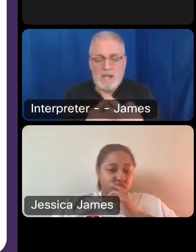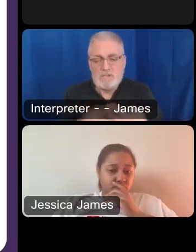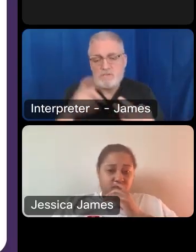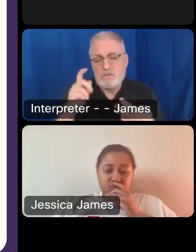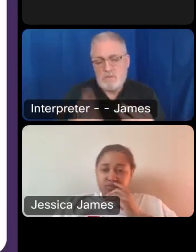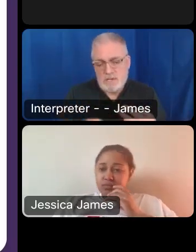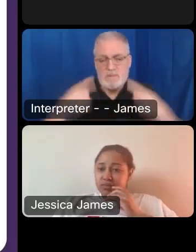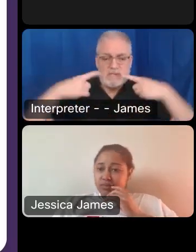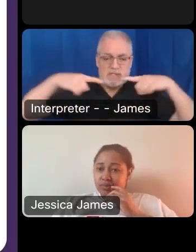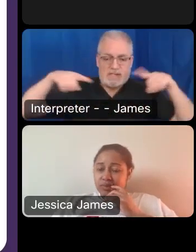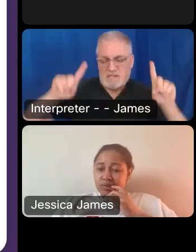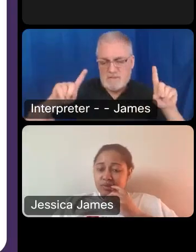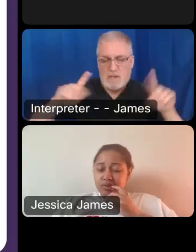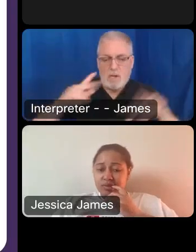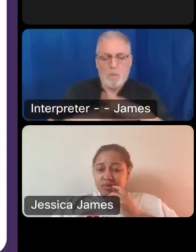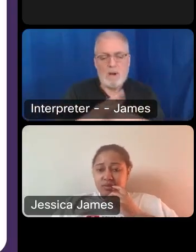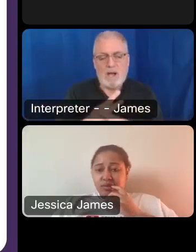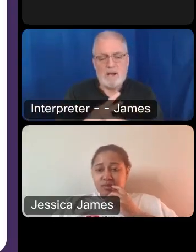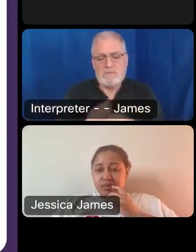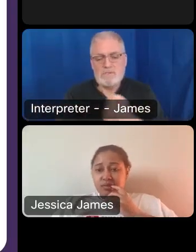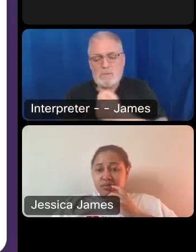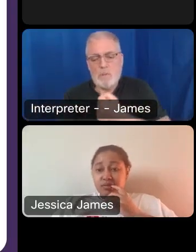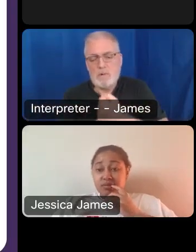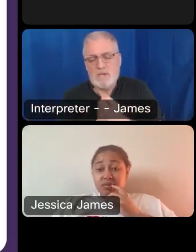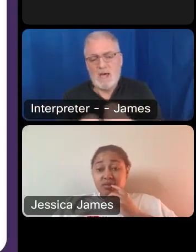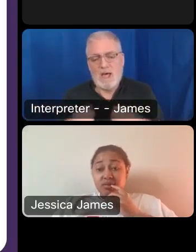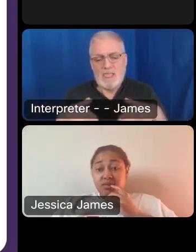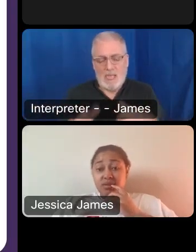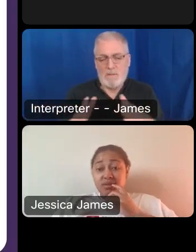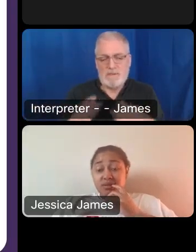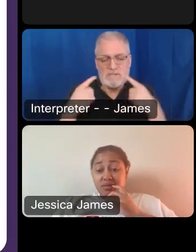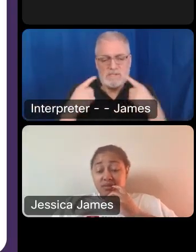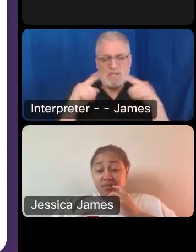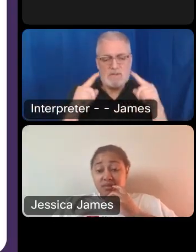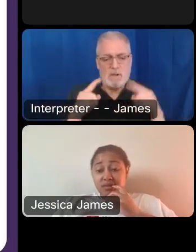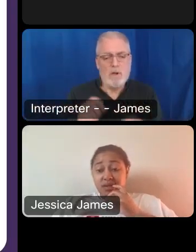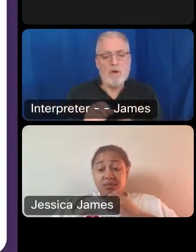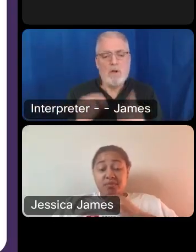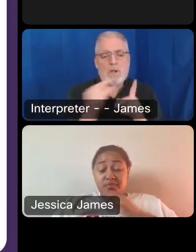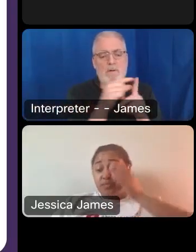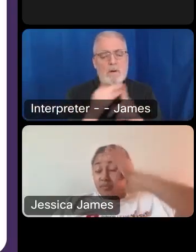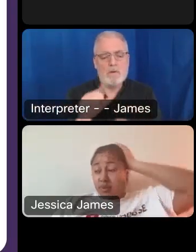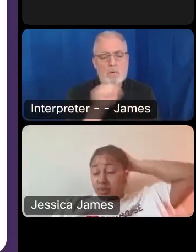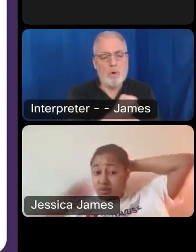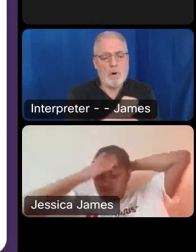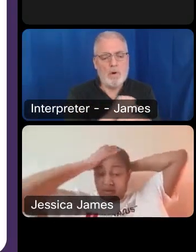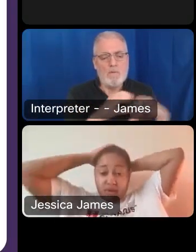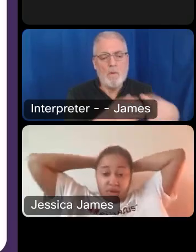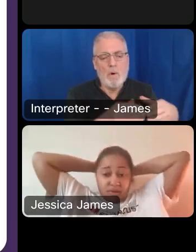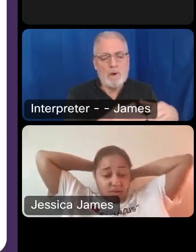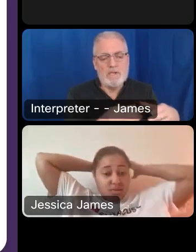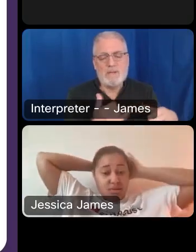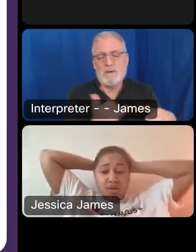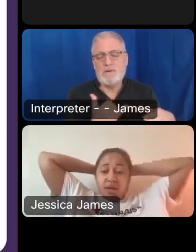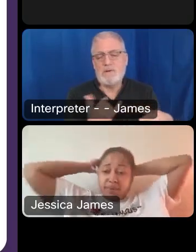you to be successful? The workforce is more for someone that needs direct support. So that's a little different. Does